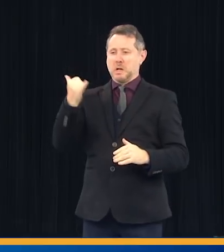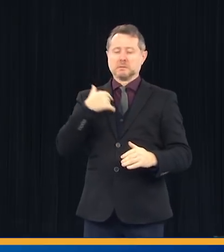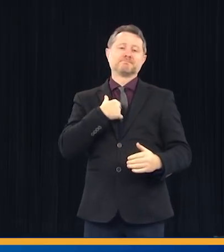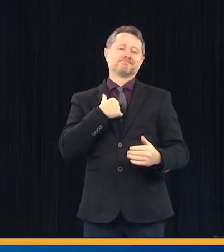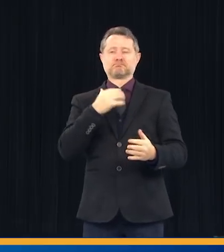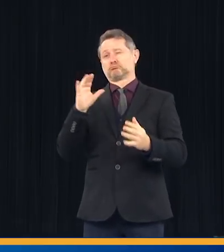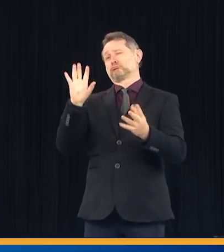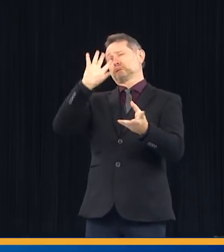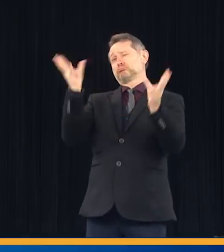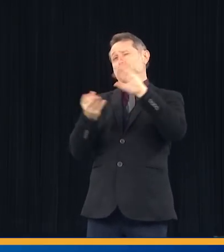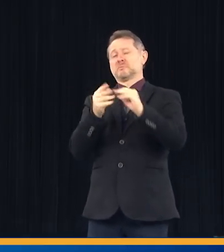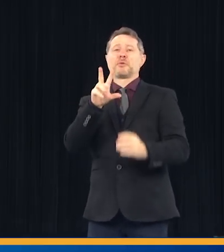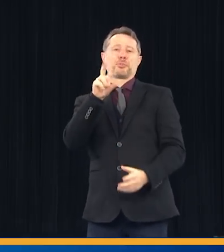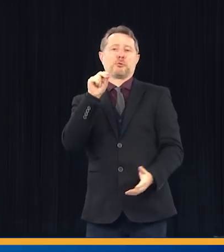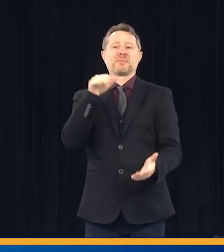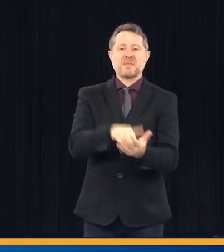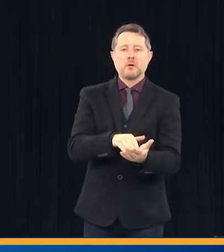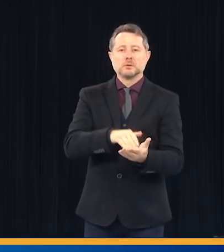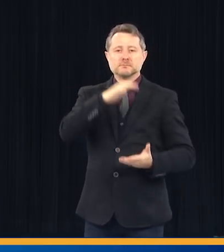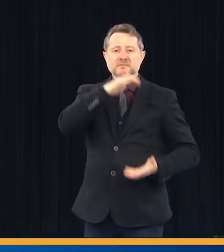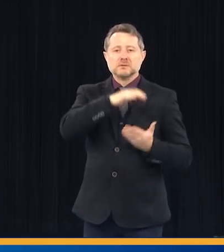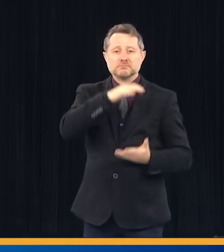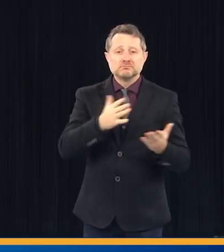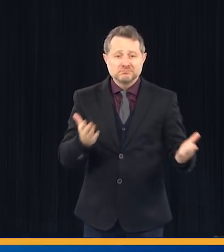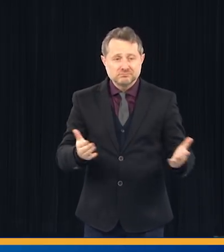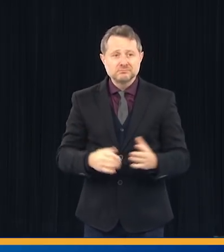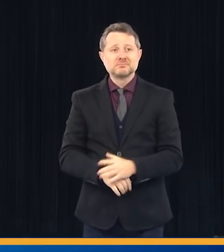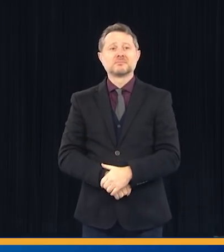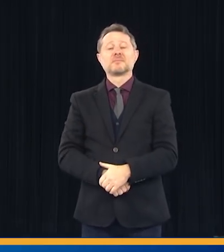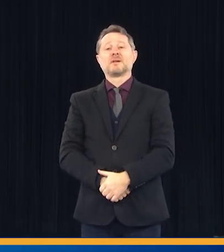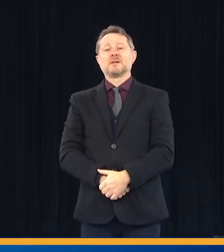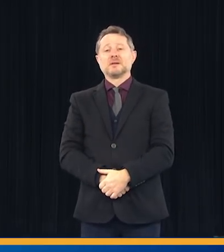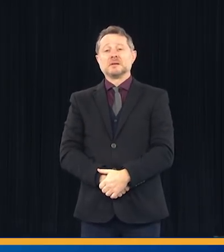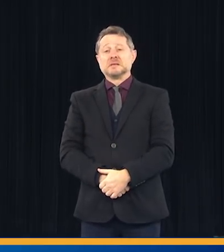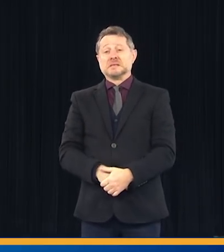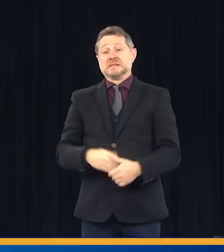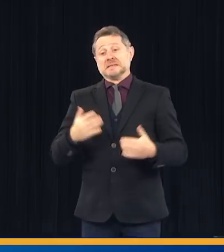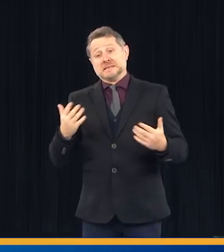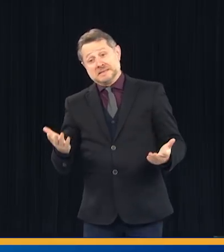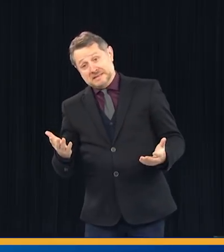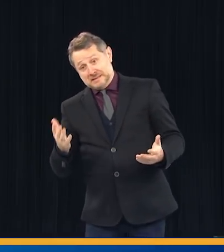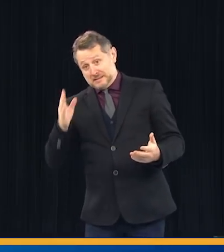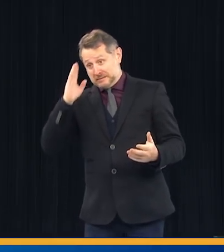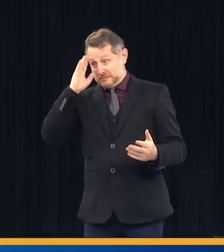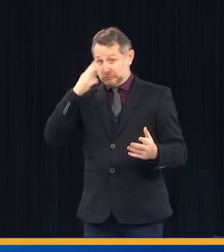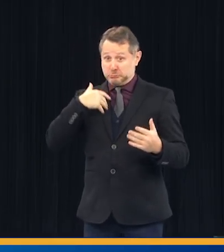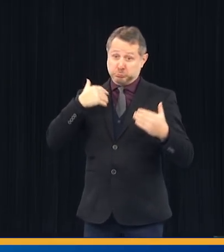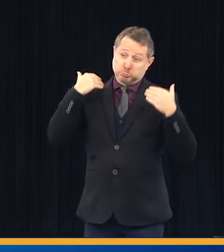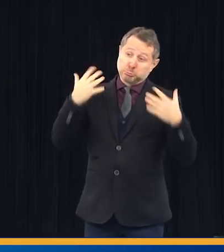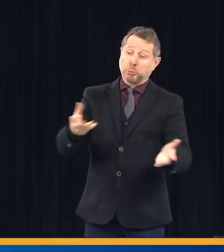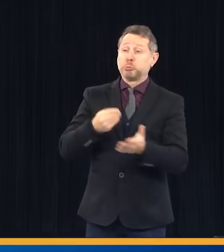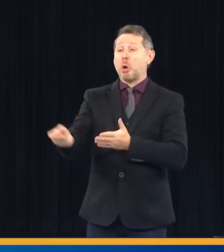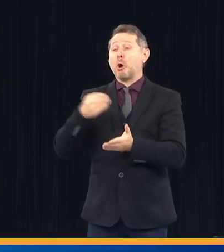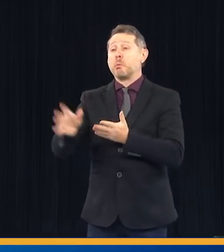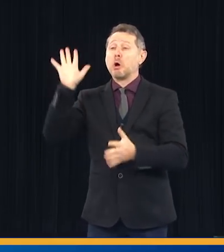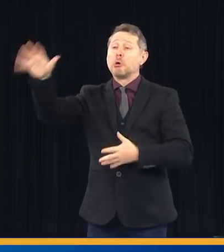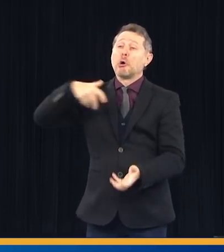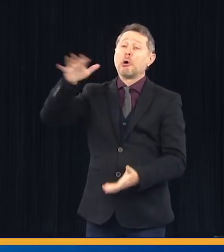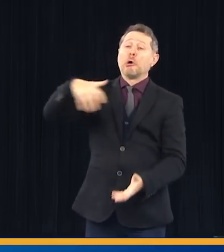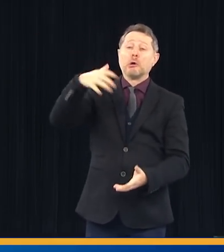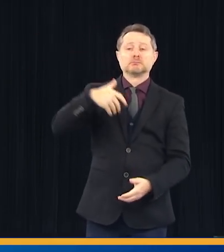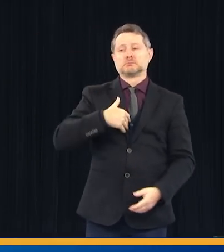no desire to procure more ventilators than we need. On a very